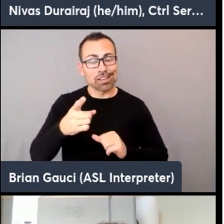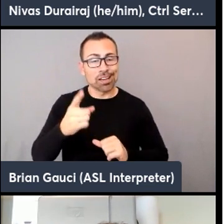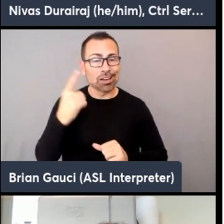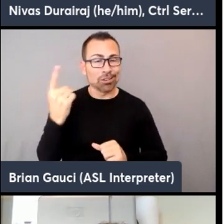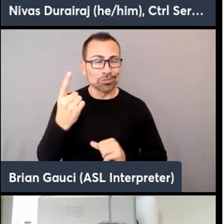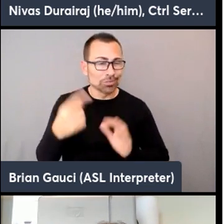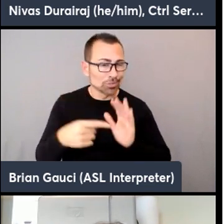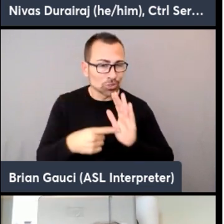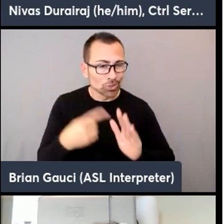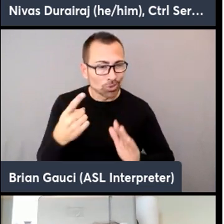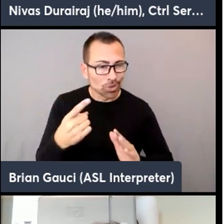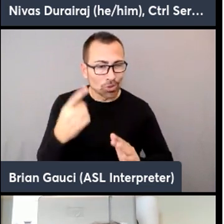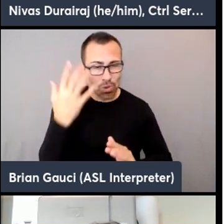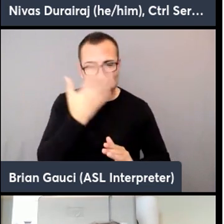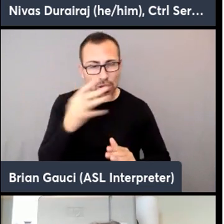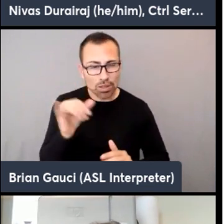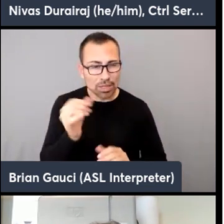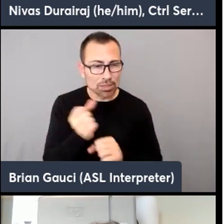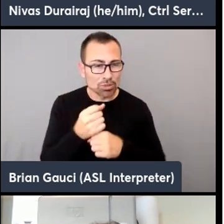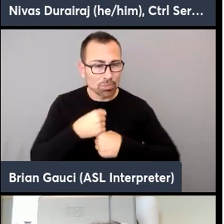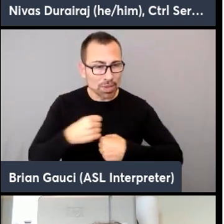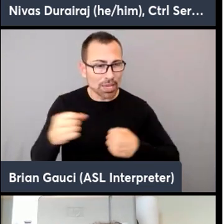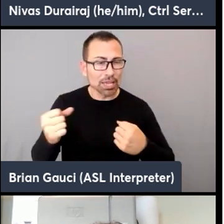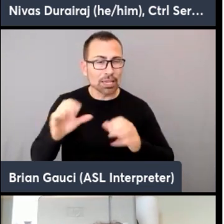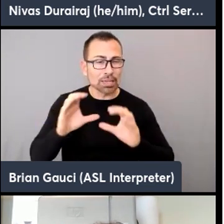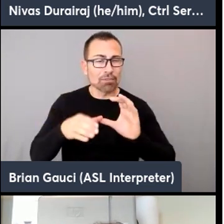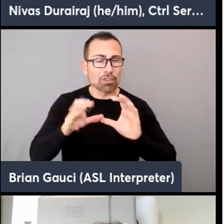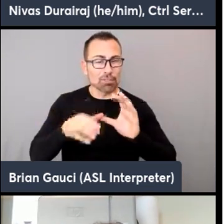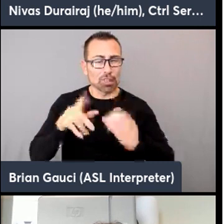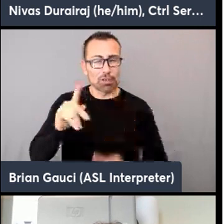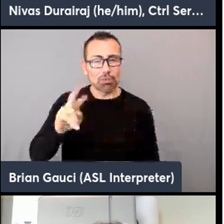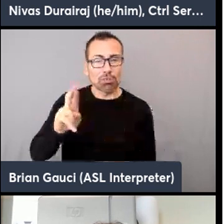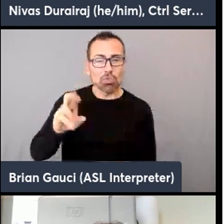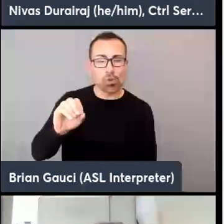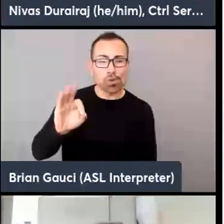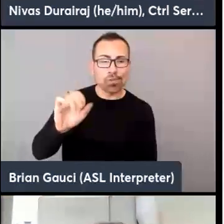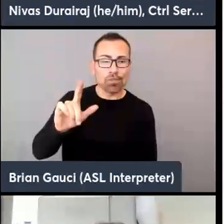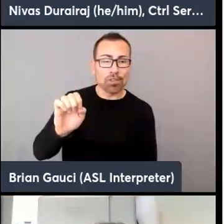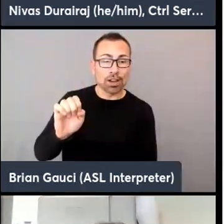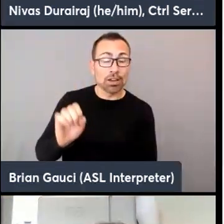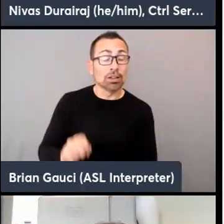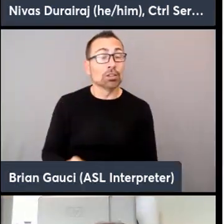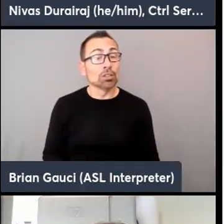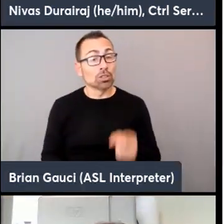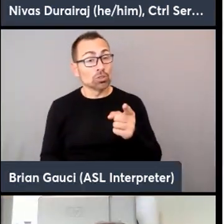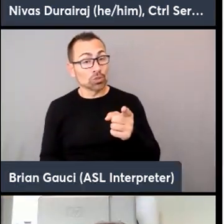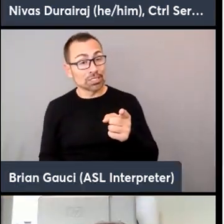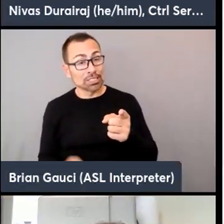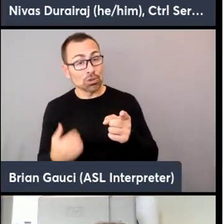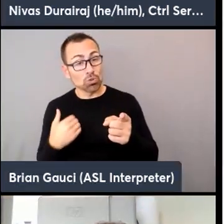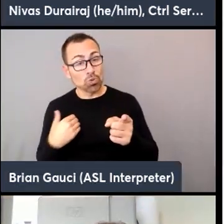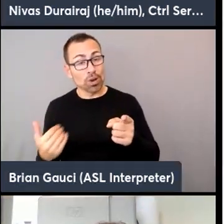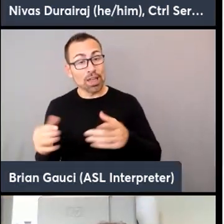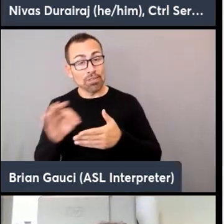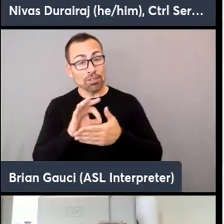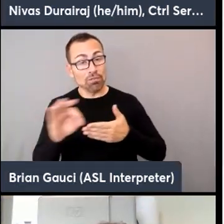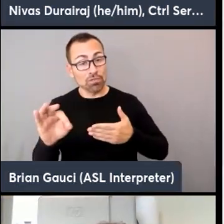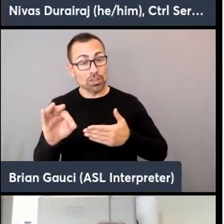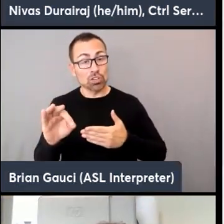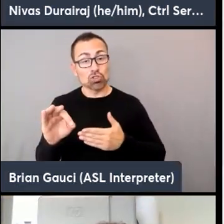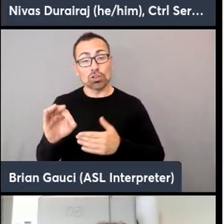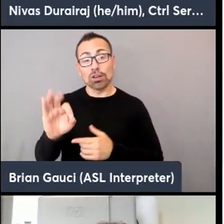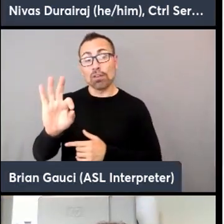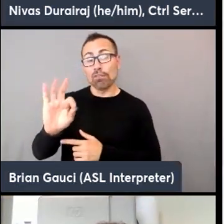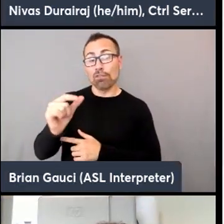would look like to create a configuration profile. So you can see here that there's the feature flag option, and then